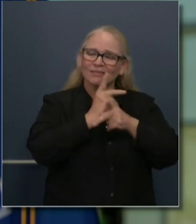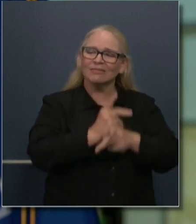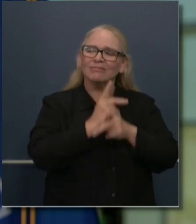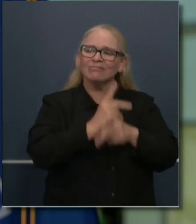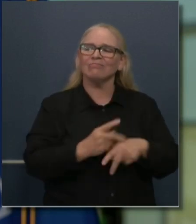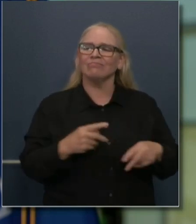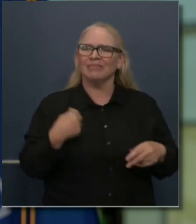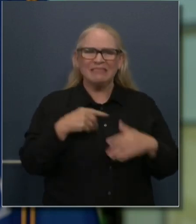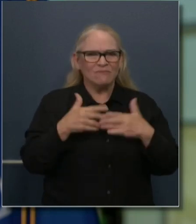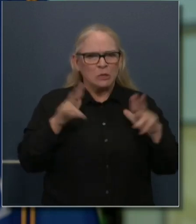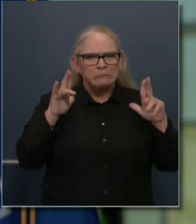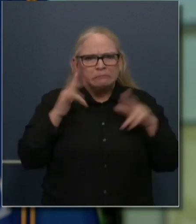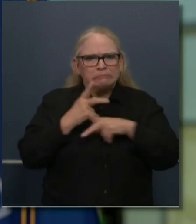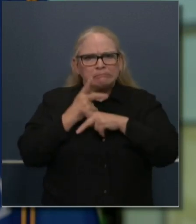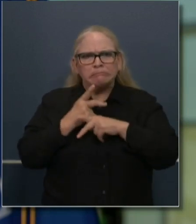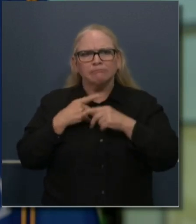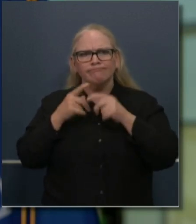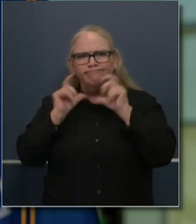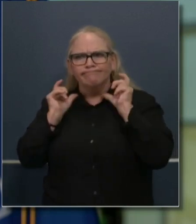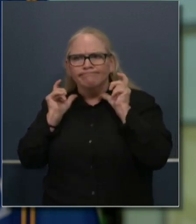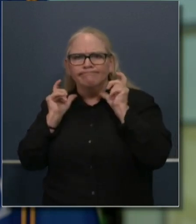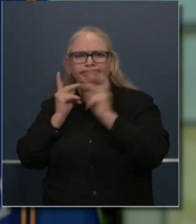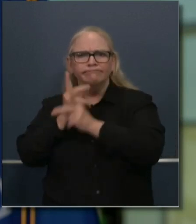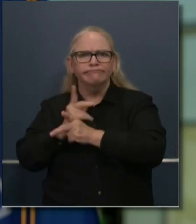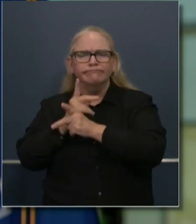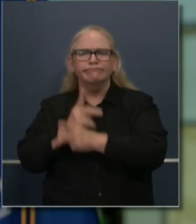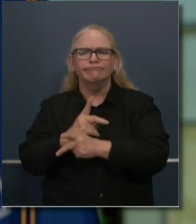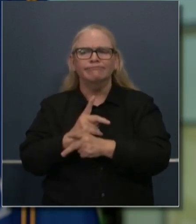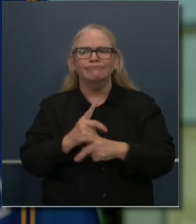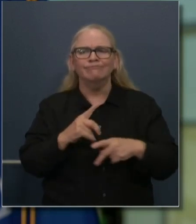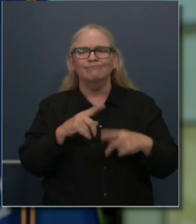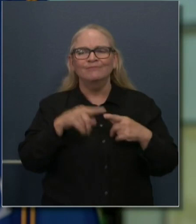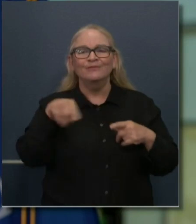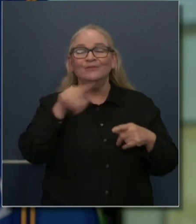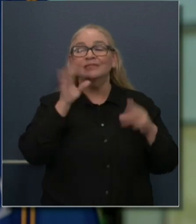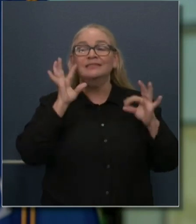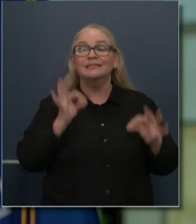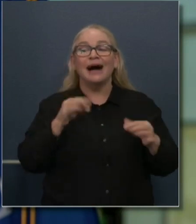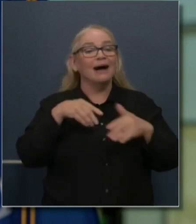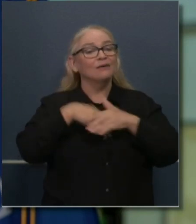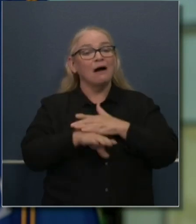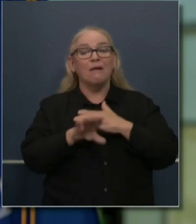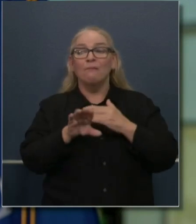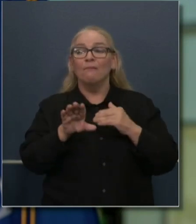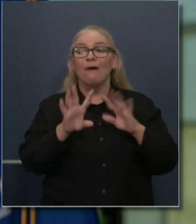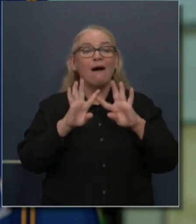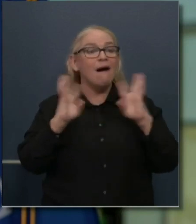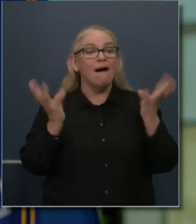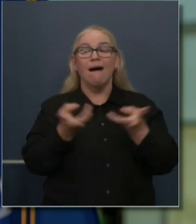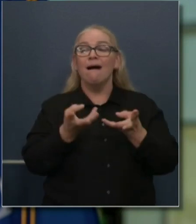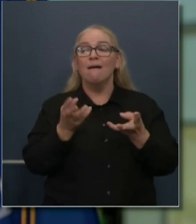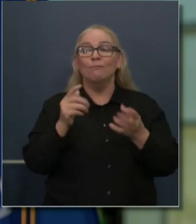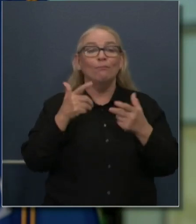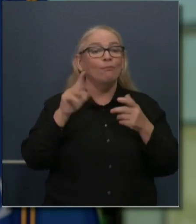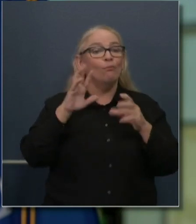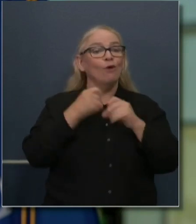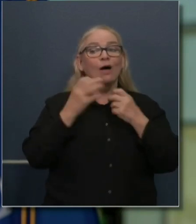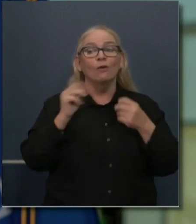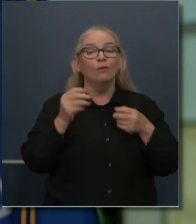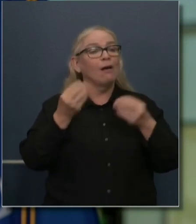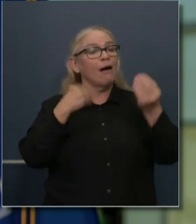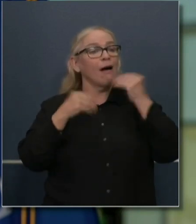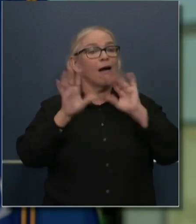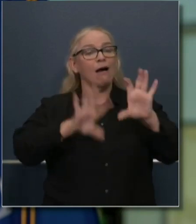intention, 100% in terms of our intention, but our efforts sometimes run 90%, which is impressive. But when it comes to this